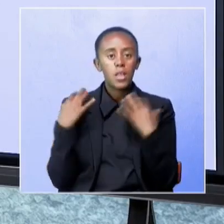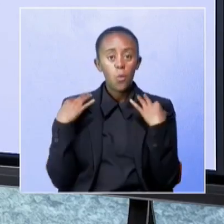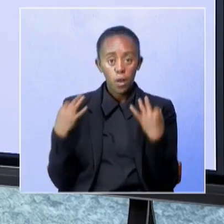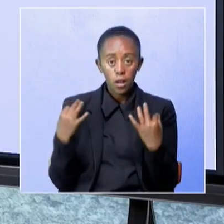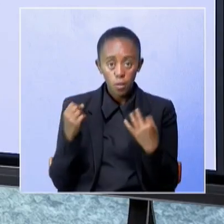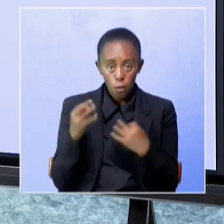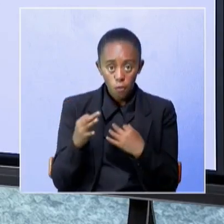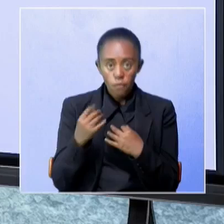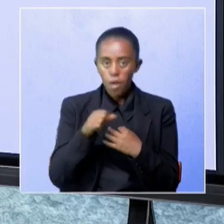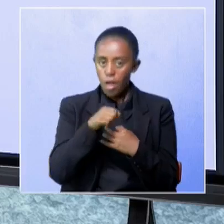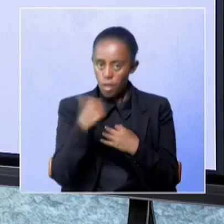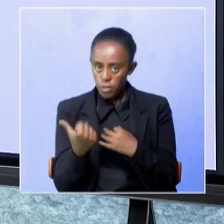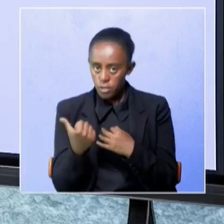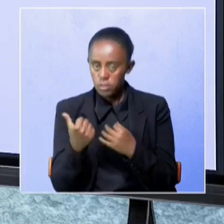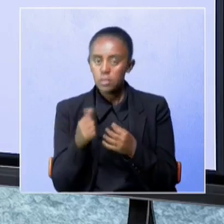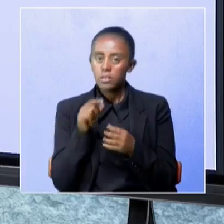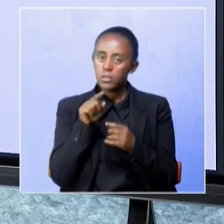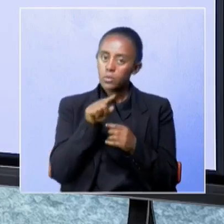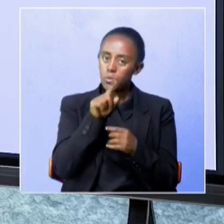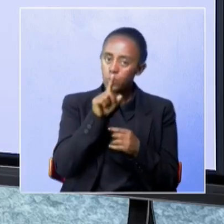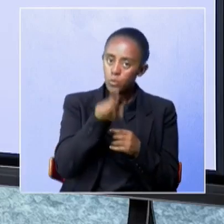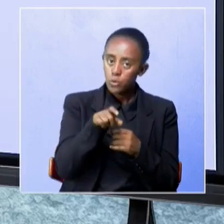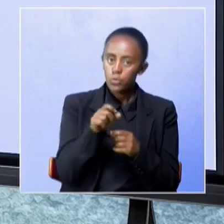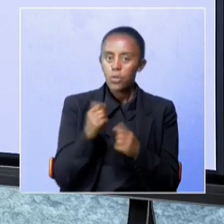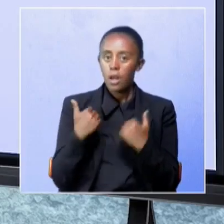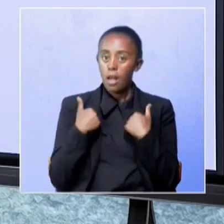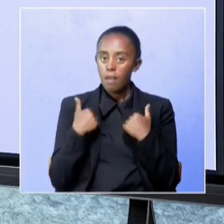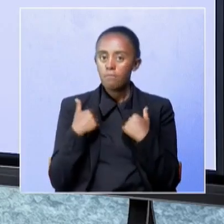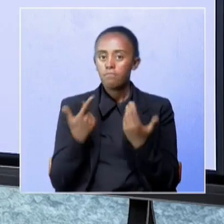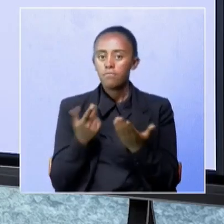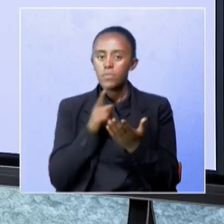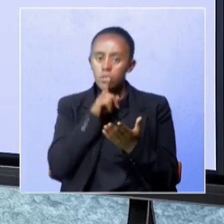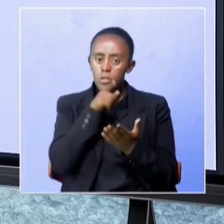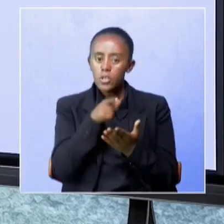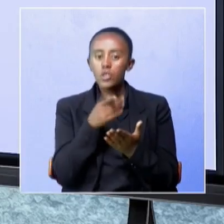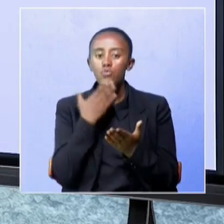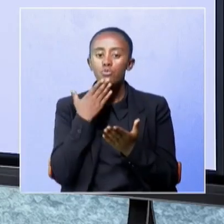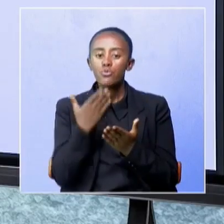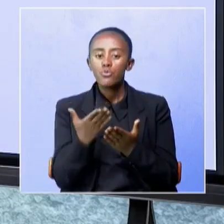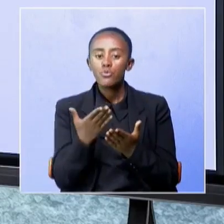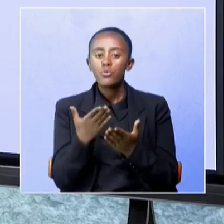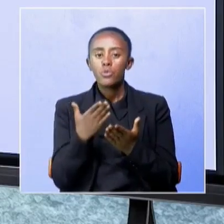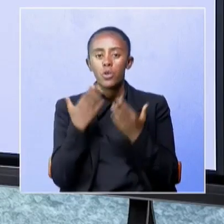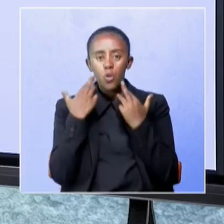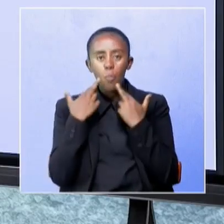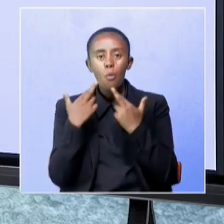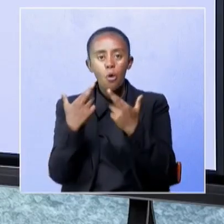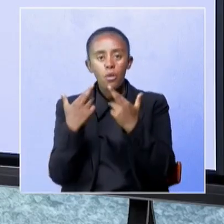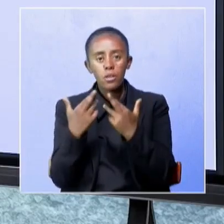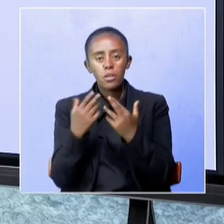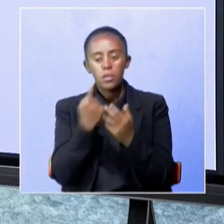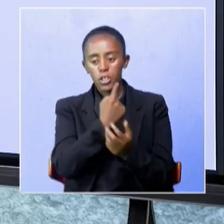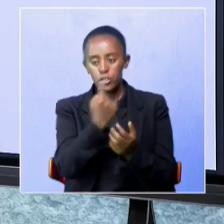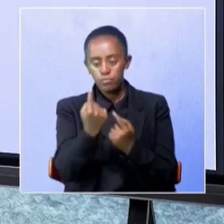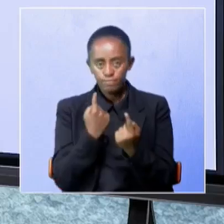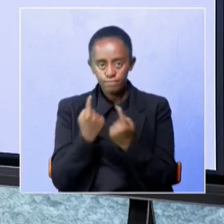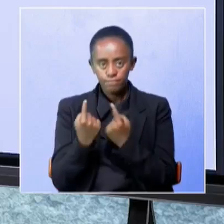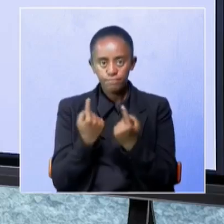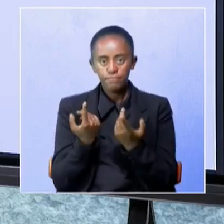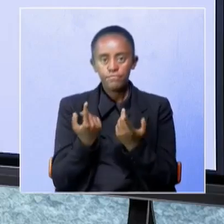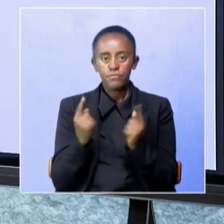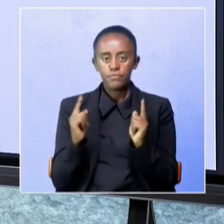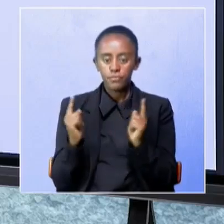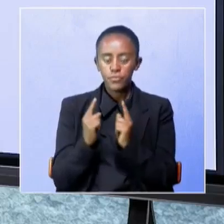of others. So we should have what? A really good rapport with each other, a really